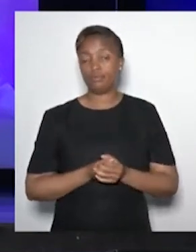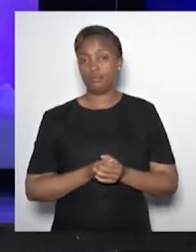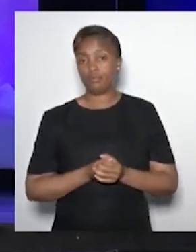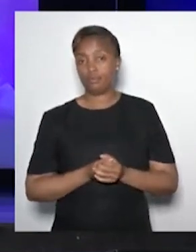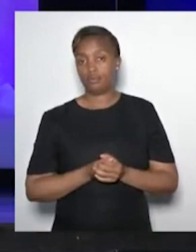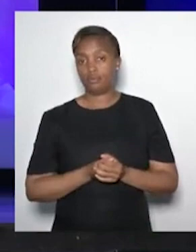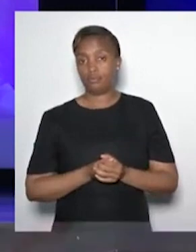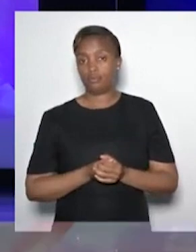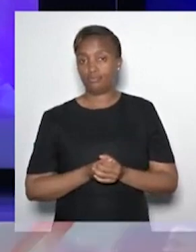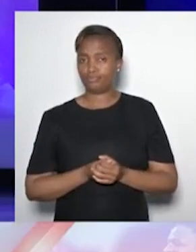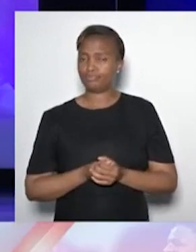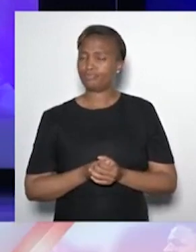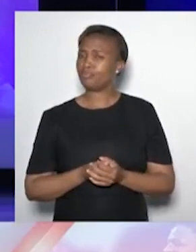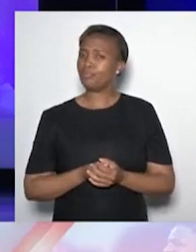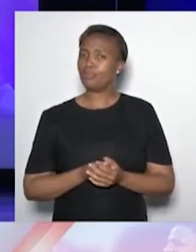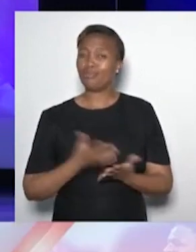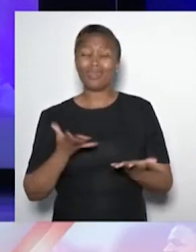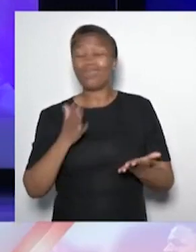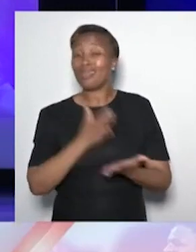In fact,